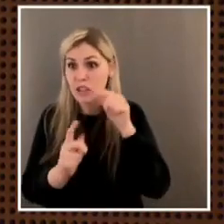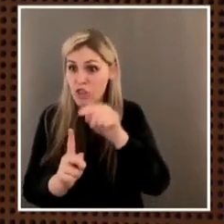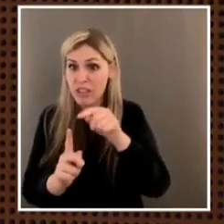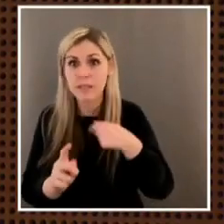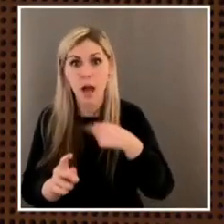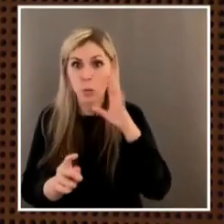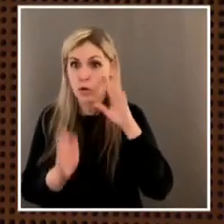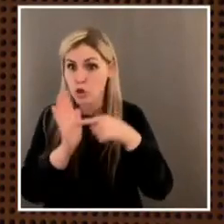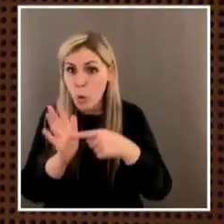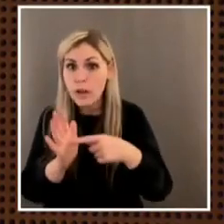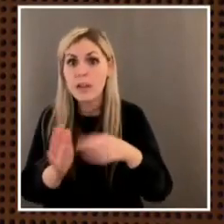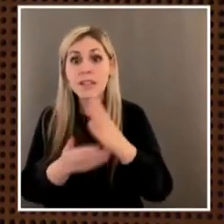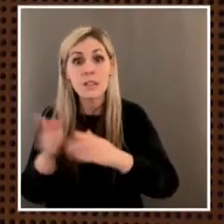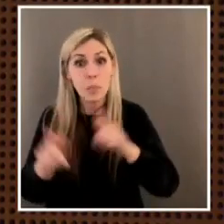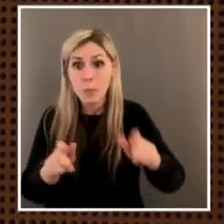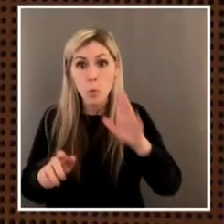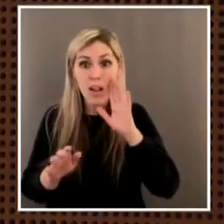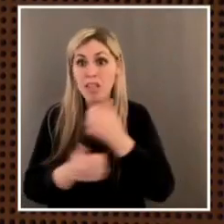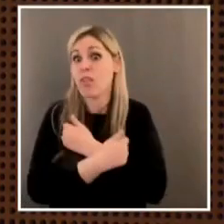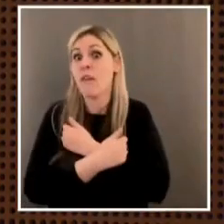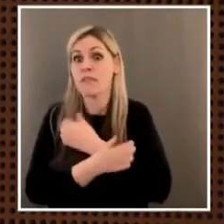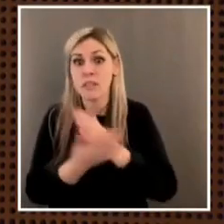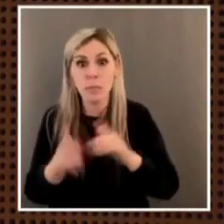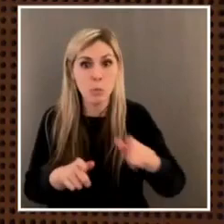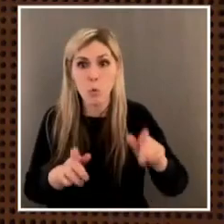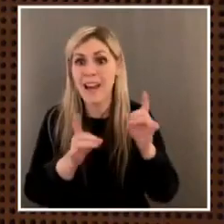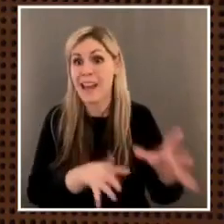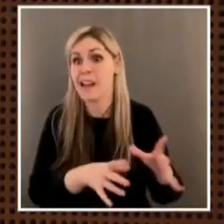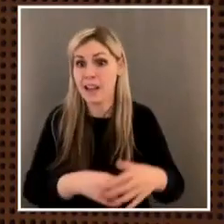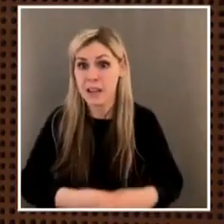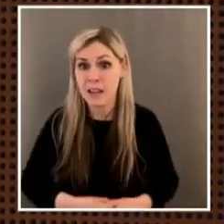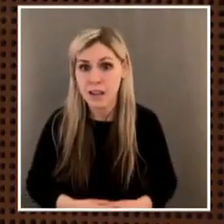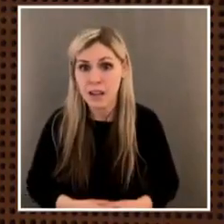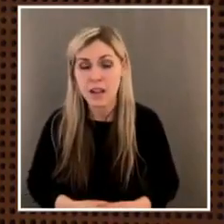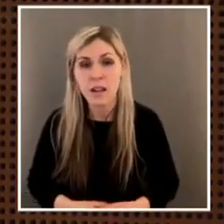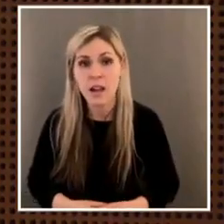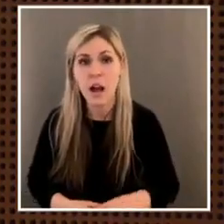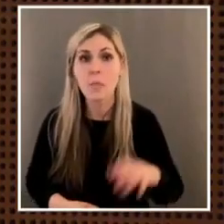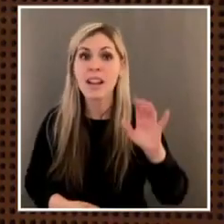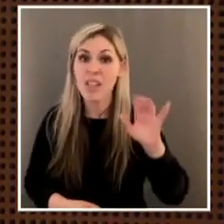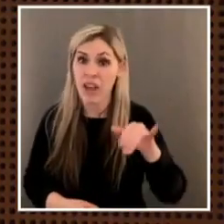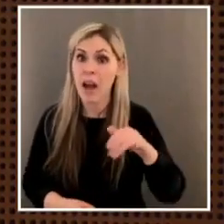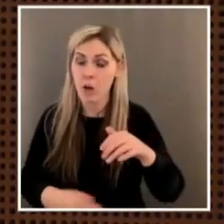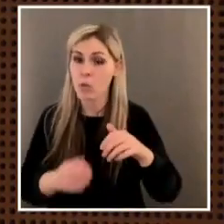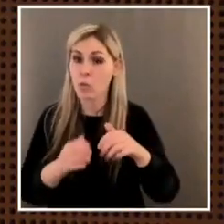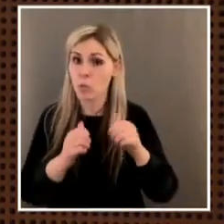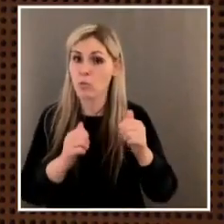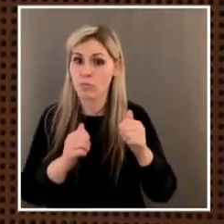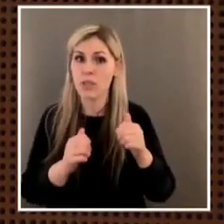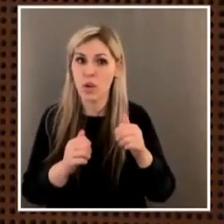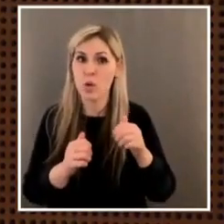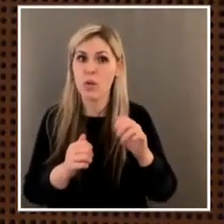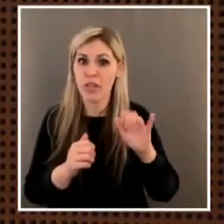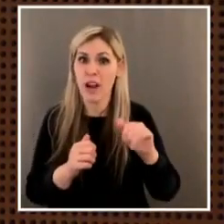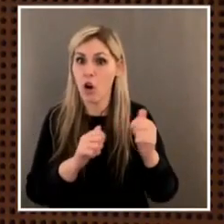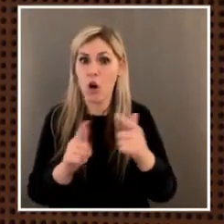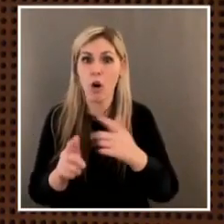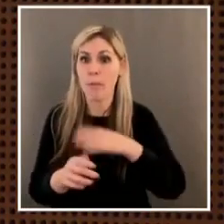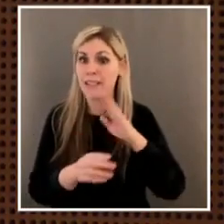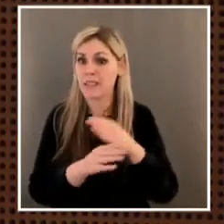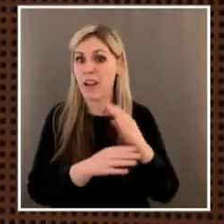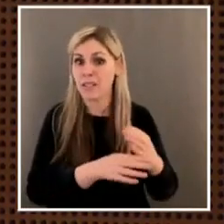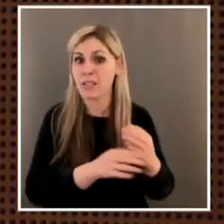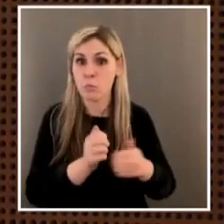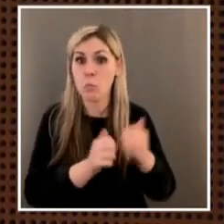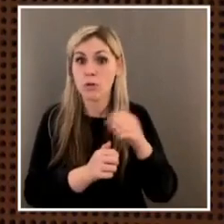some people are going to love it, and some people are going to hate it. When I did the thing with all my sons and did predominantly